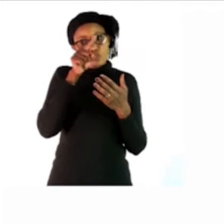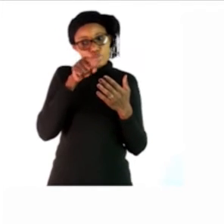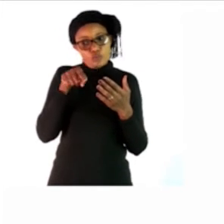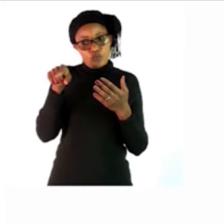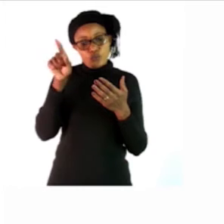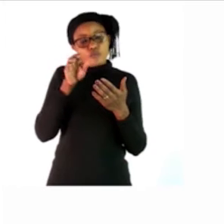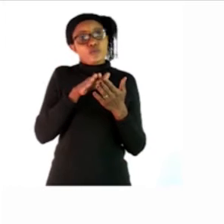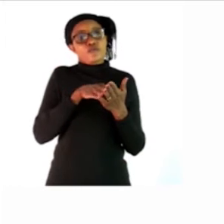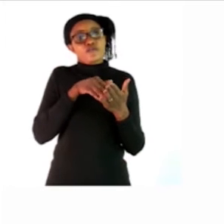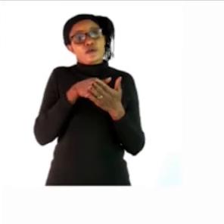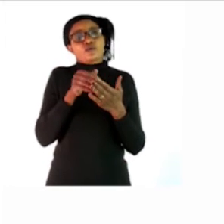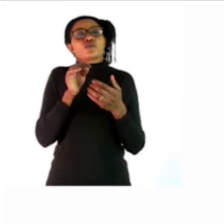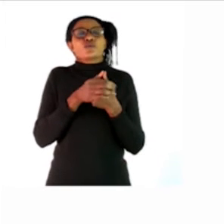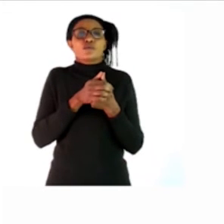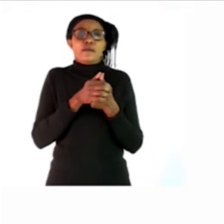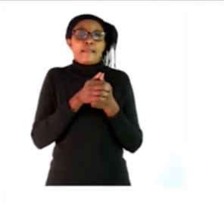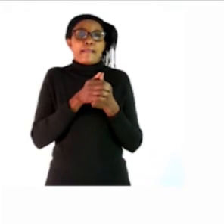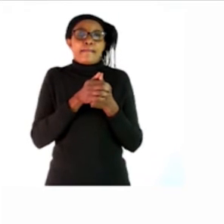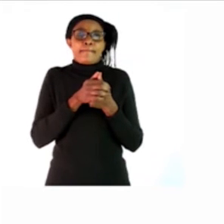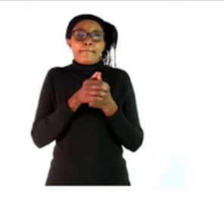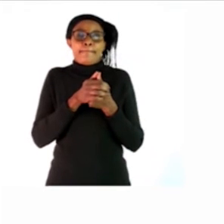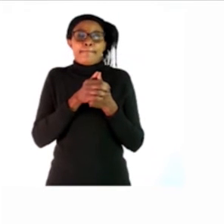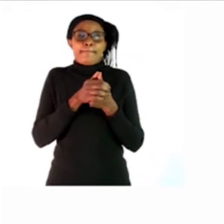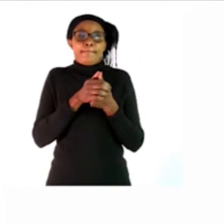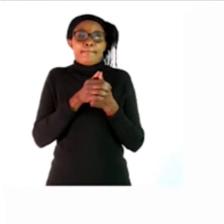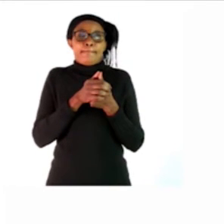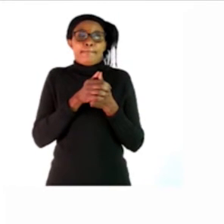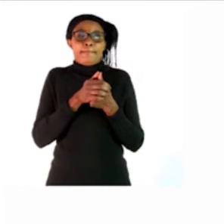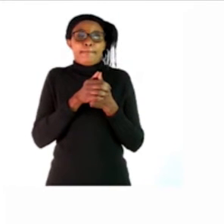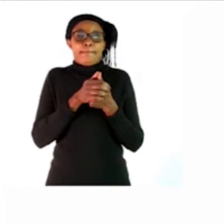picture of the glue.